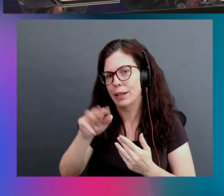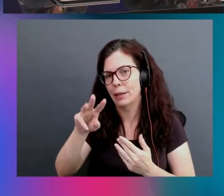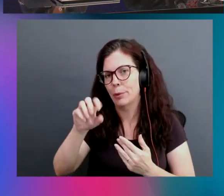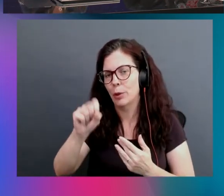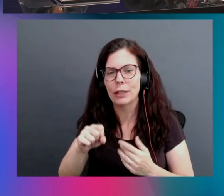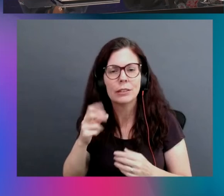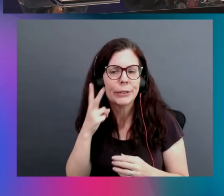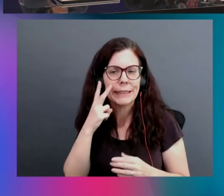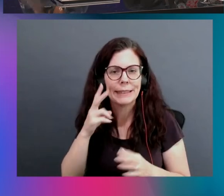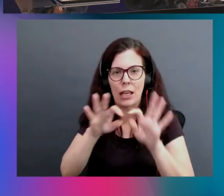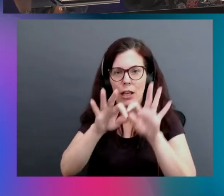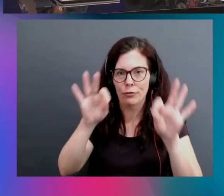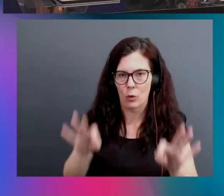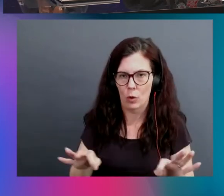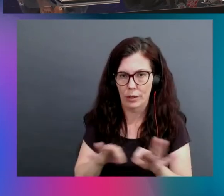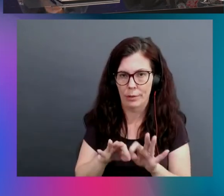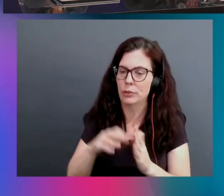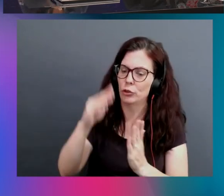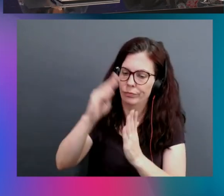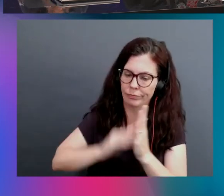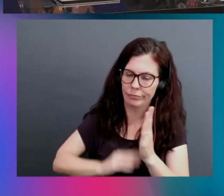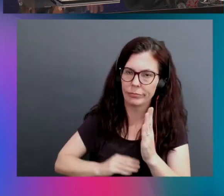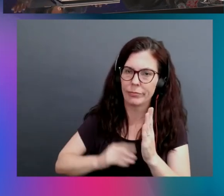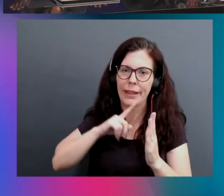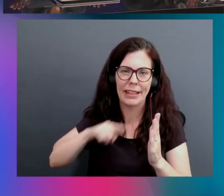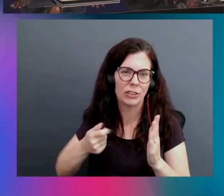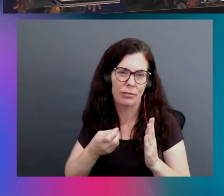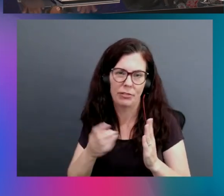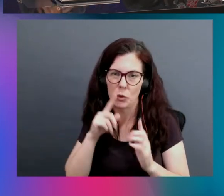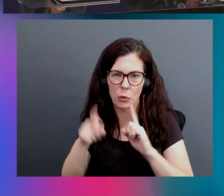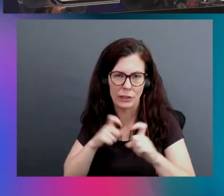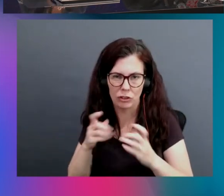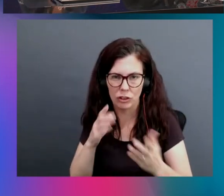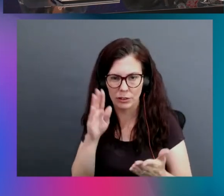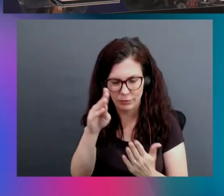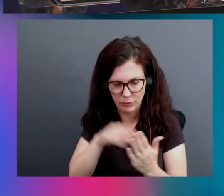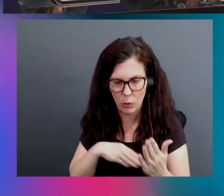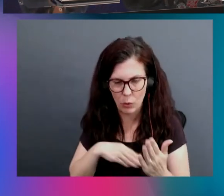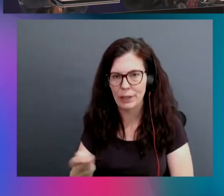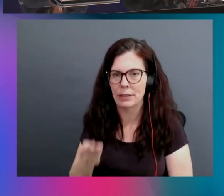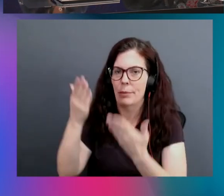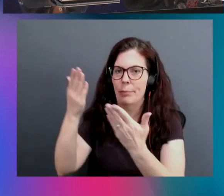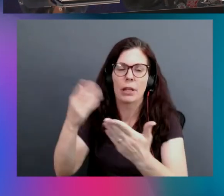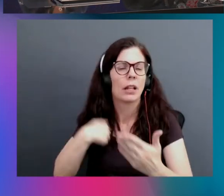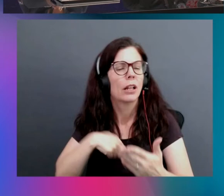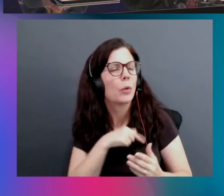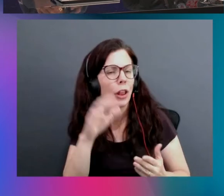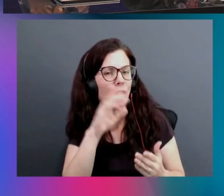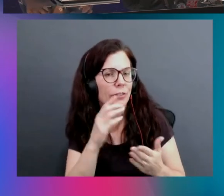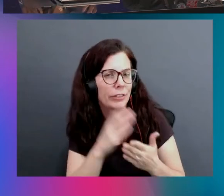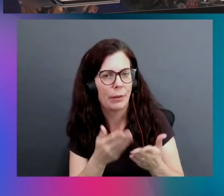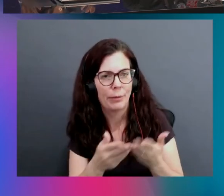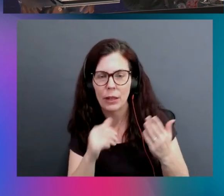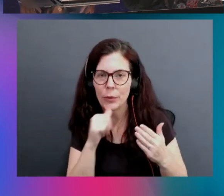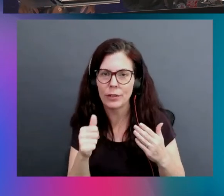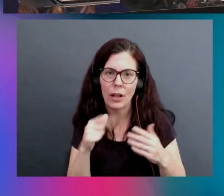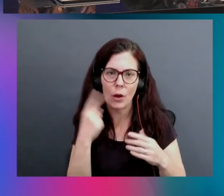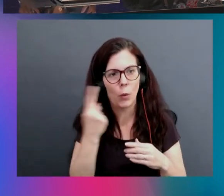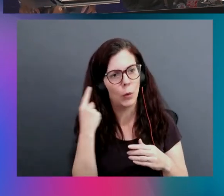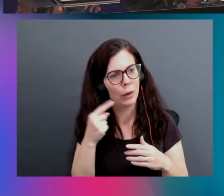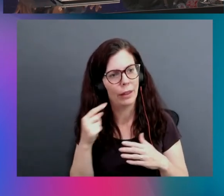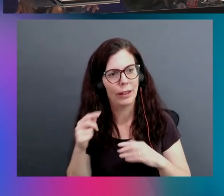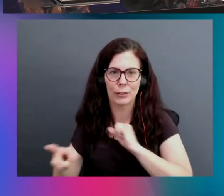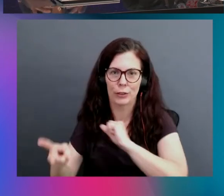form, and you basically answer a few questions. And there's things we look for. Obviously, we don't just invest in storing hundreds